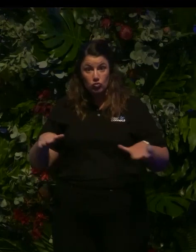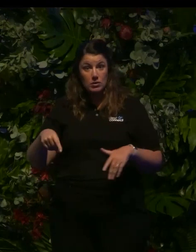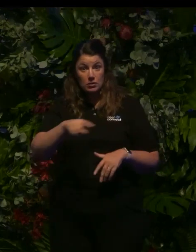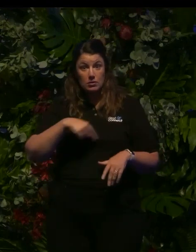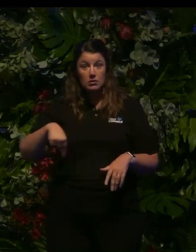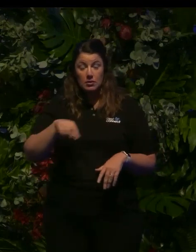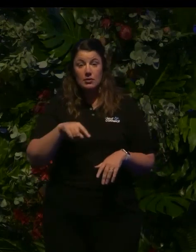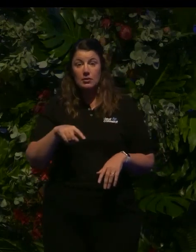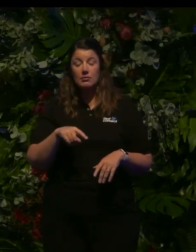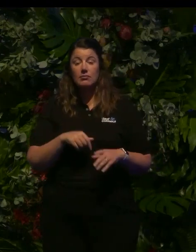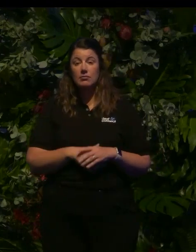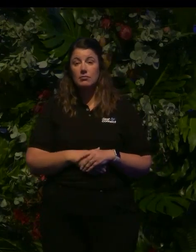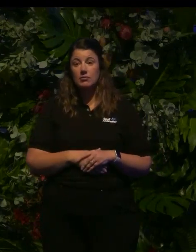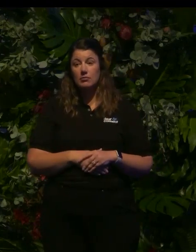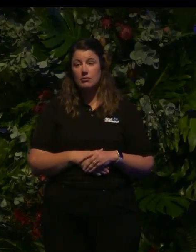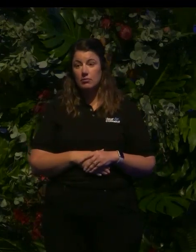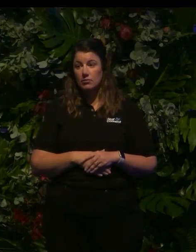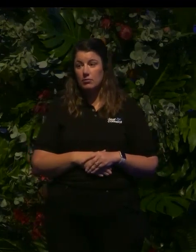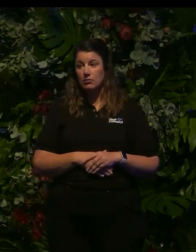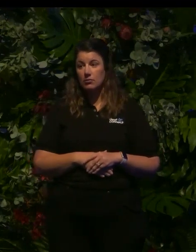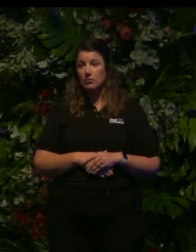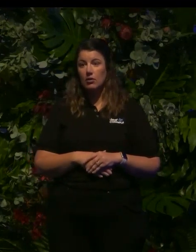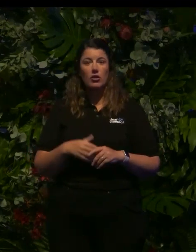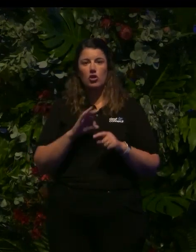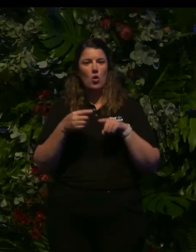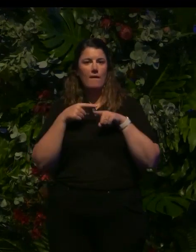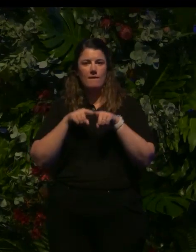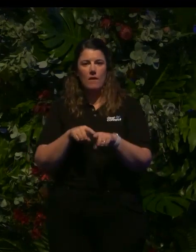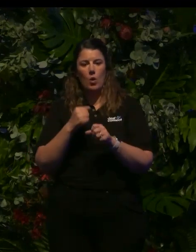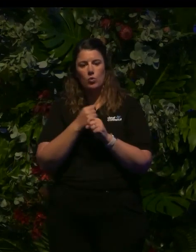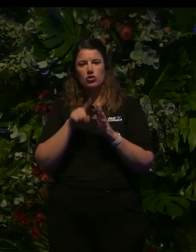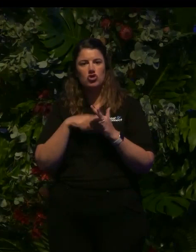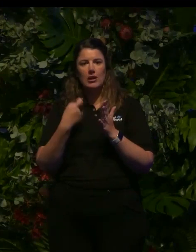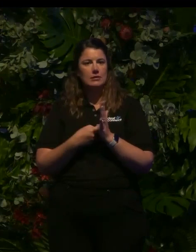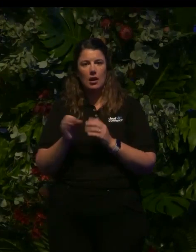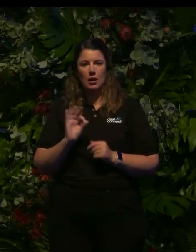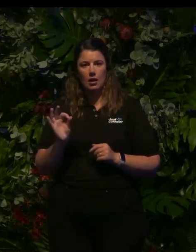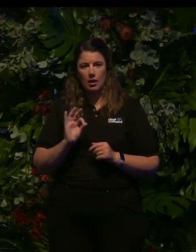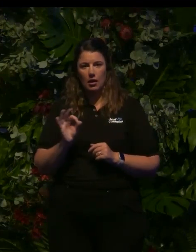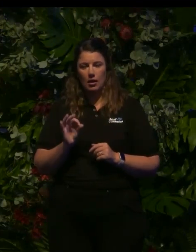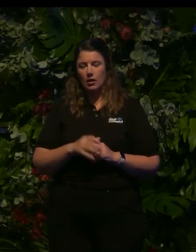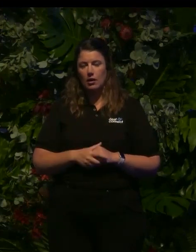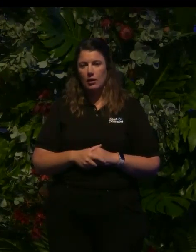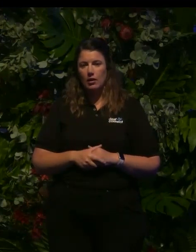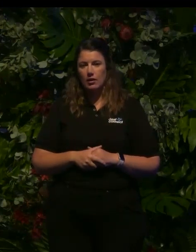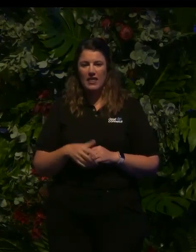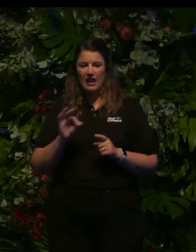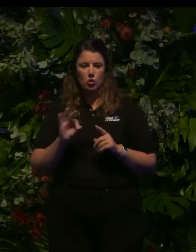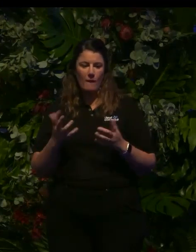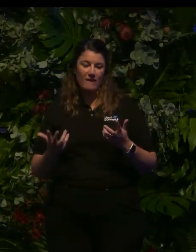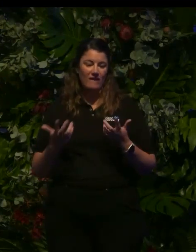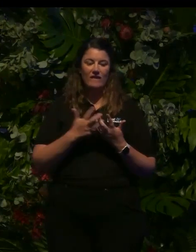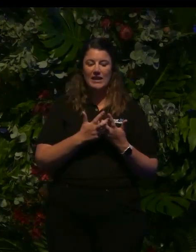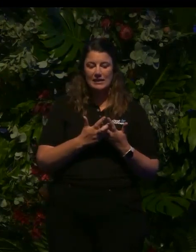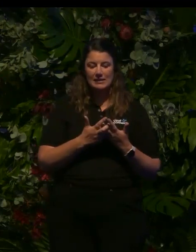are defined as non-gender conforming. You know, the child not defined as LGBTIQ, but they just not fit in like,